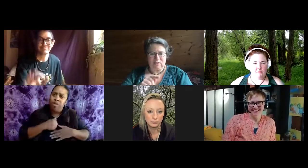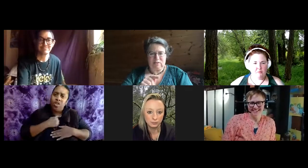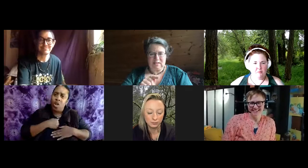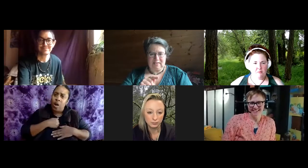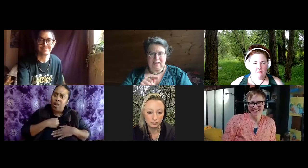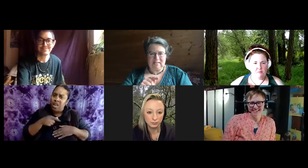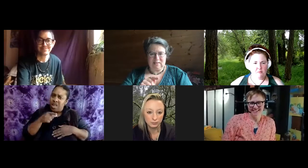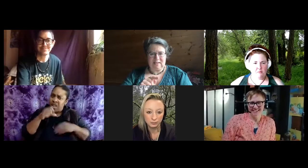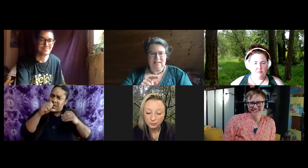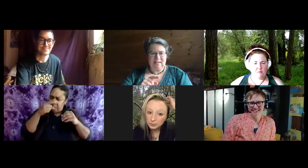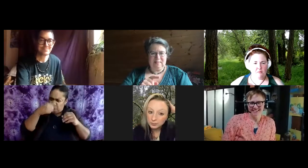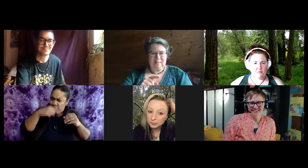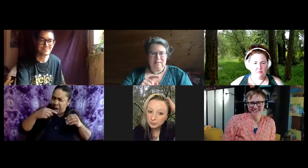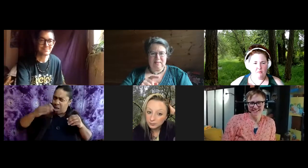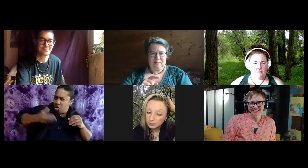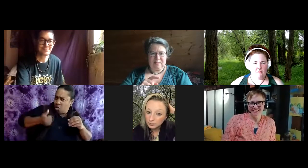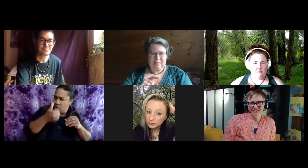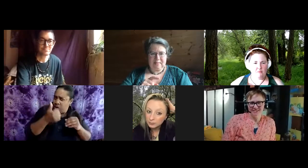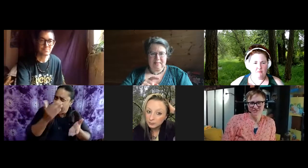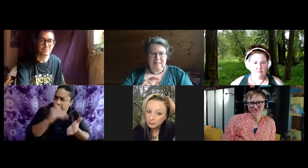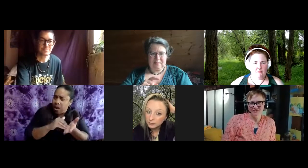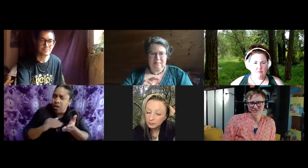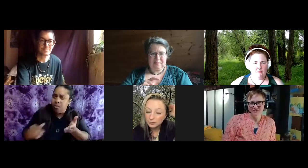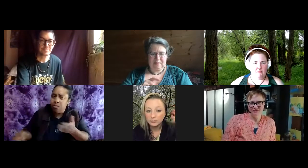you introduce yourself again so that